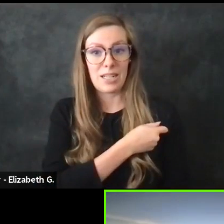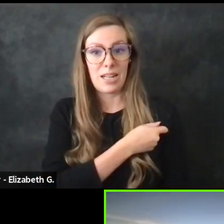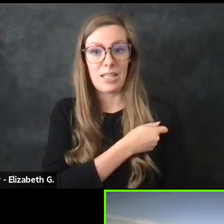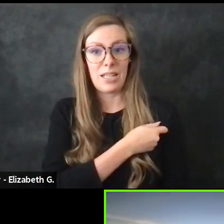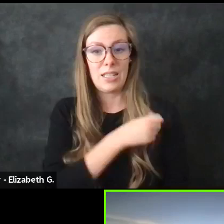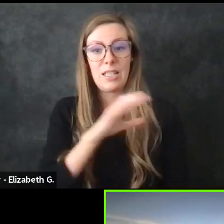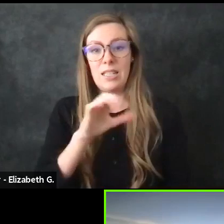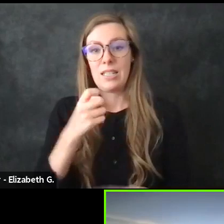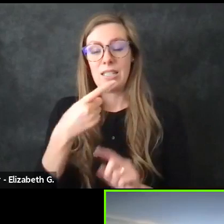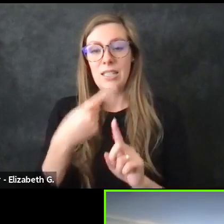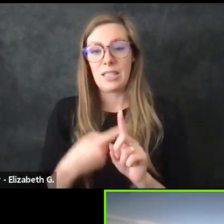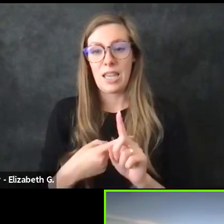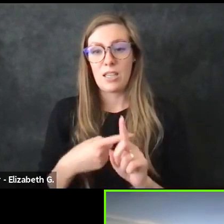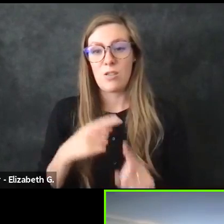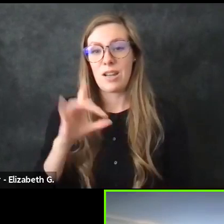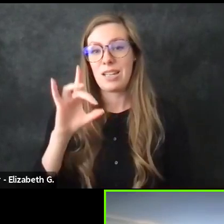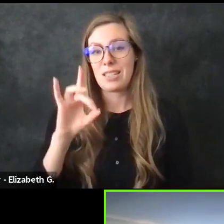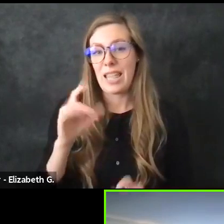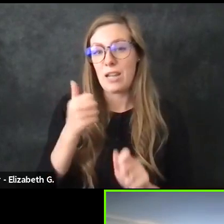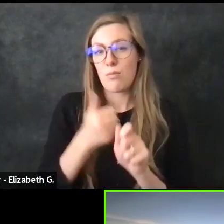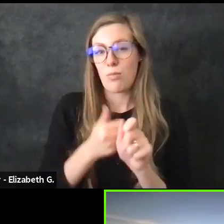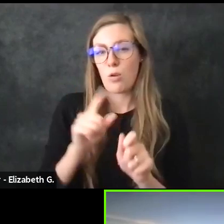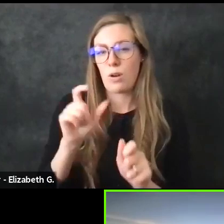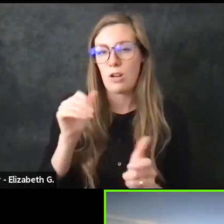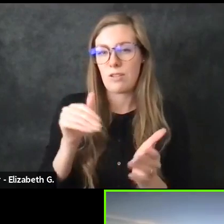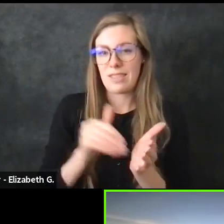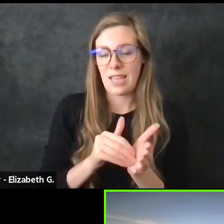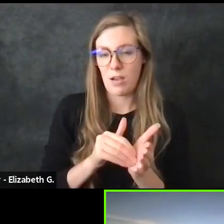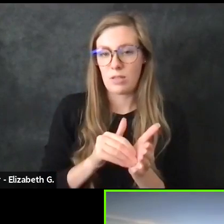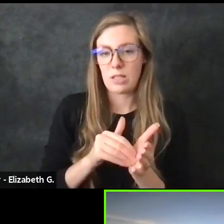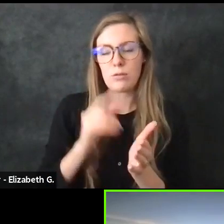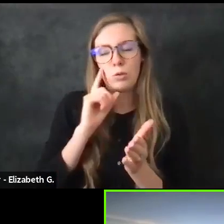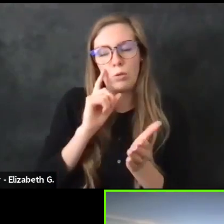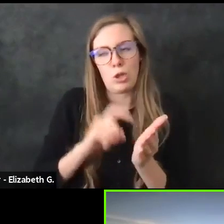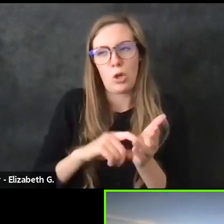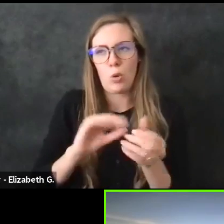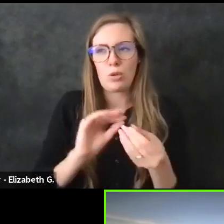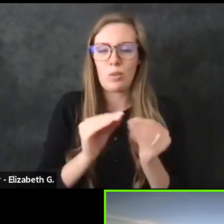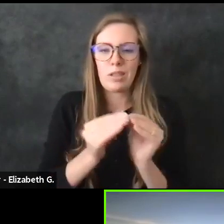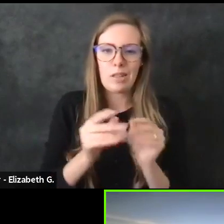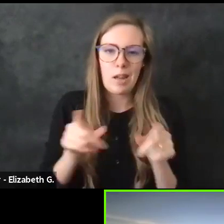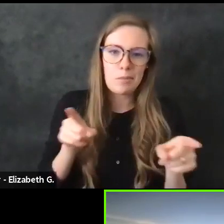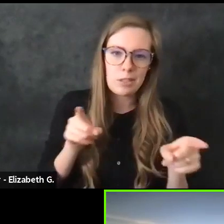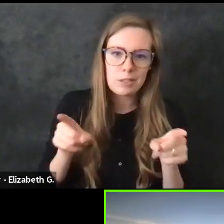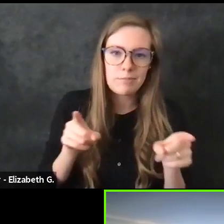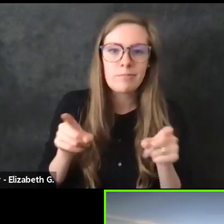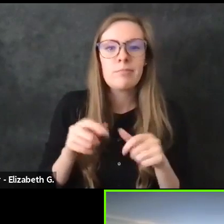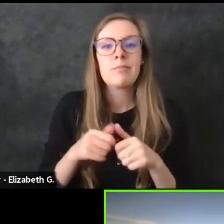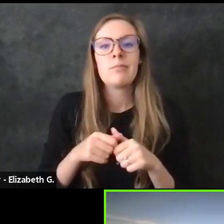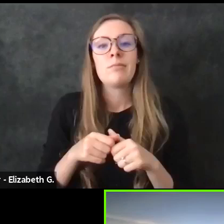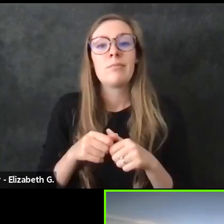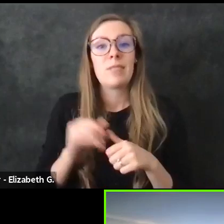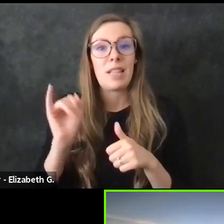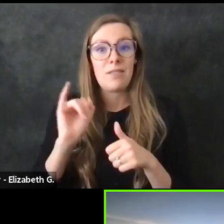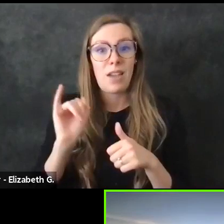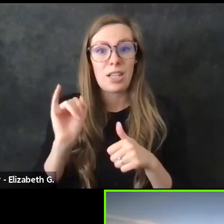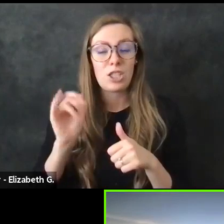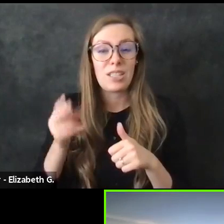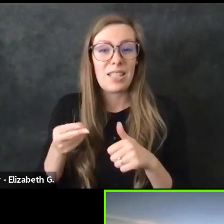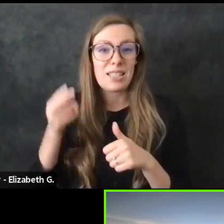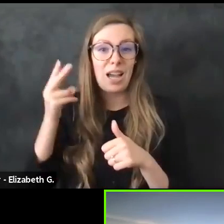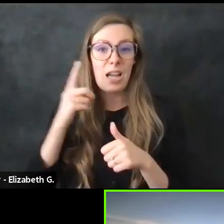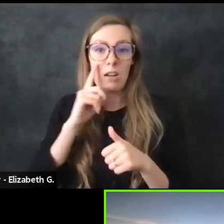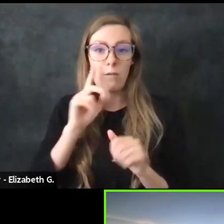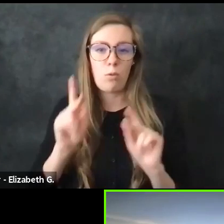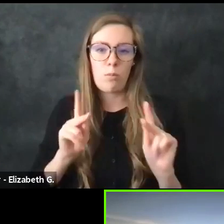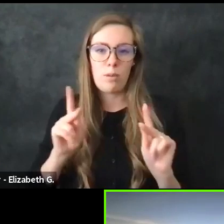rate is 8 per 100,000. So just from these numbers, the rate of COVID infection is 5 times greater for